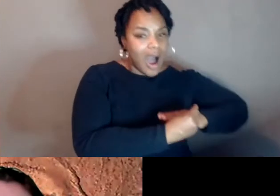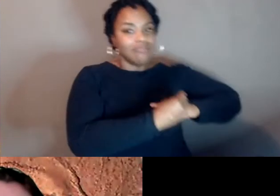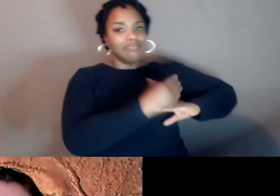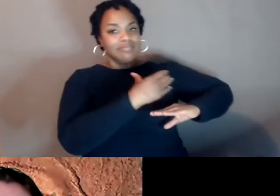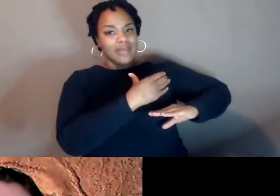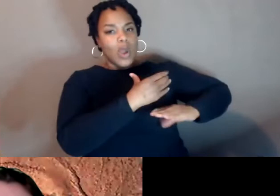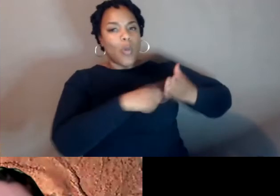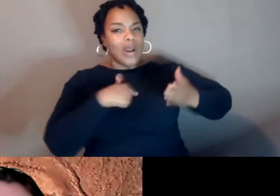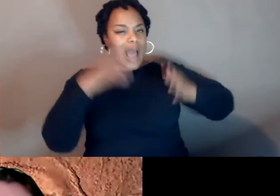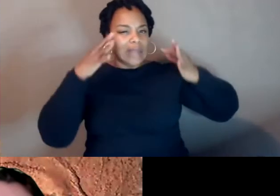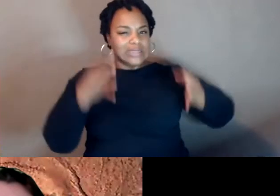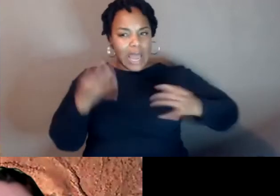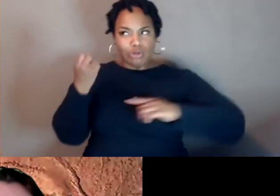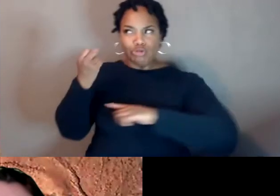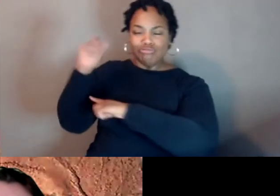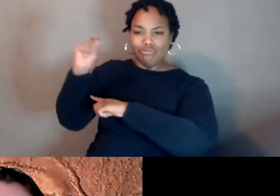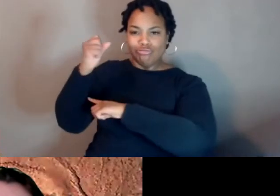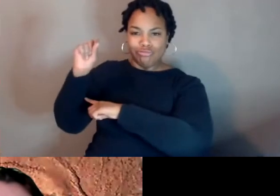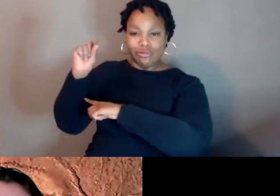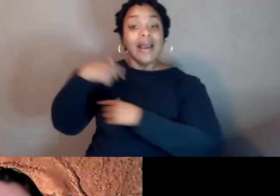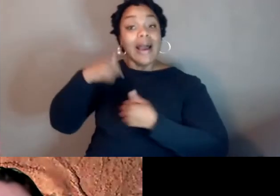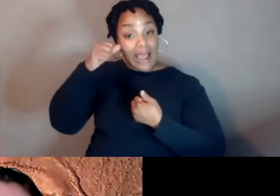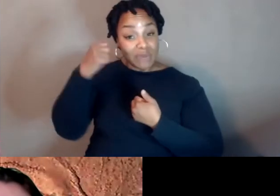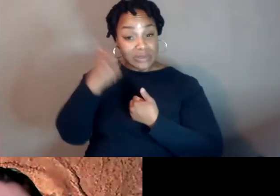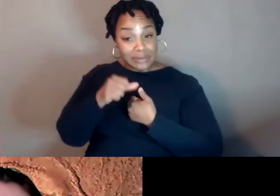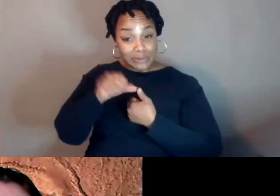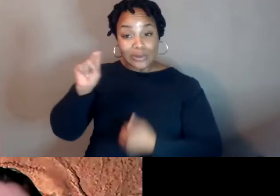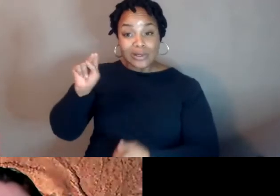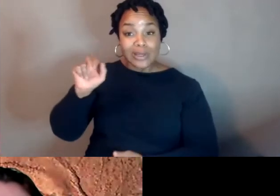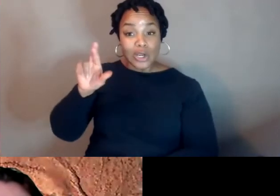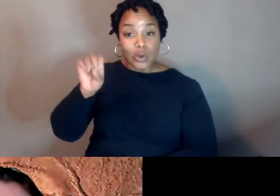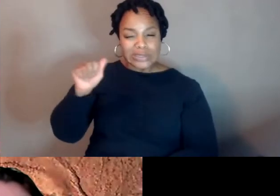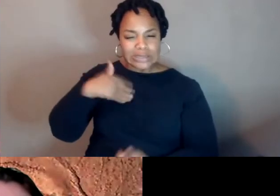home. She was in high school. And she said,